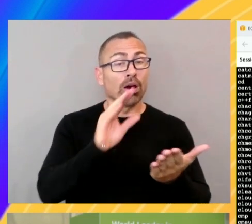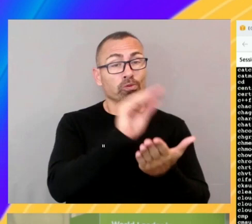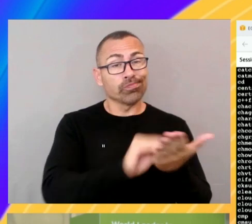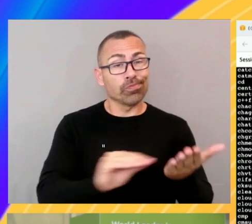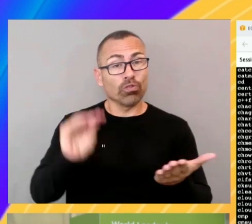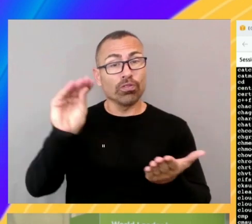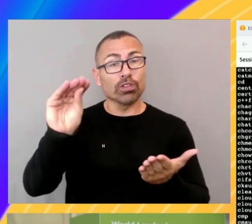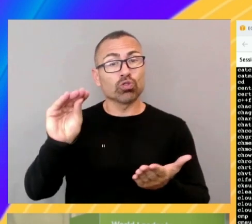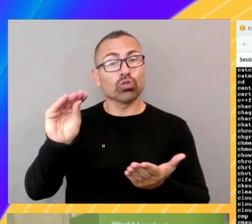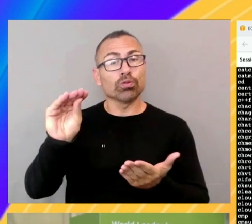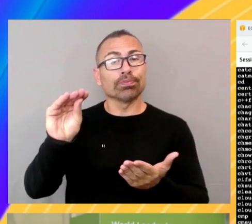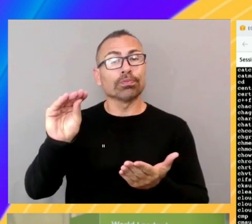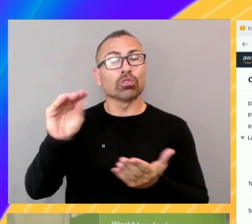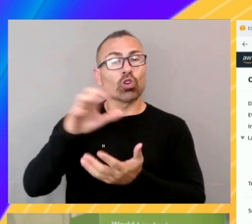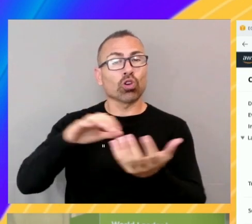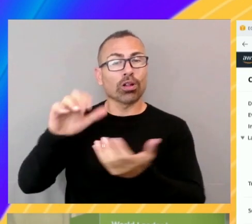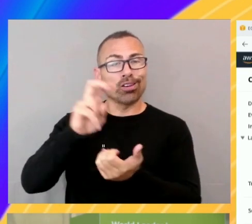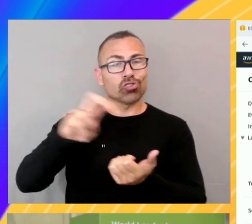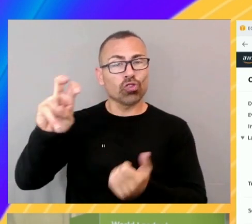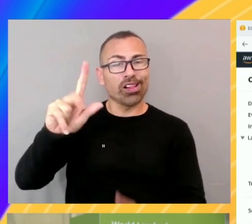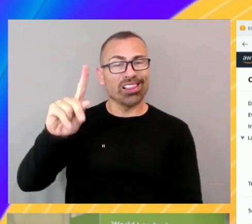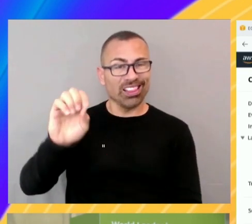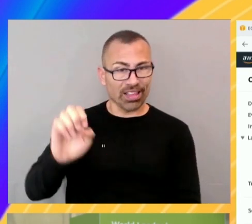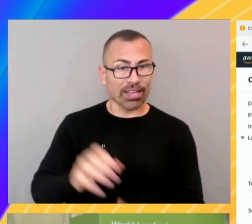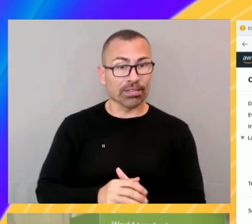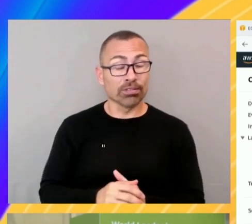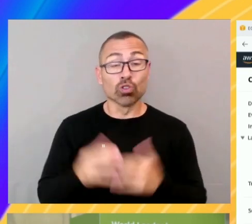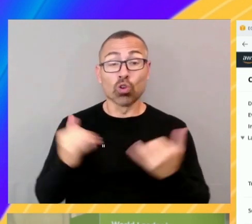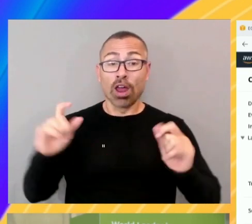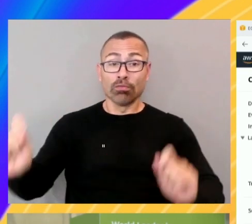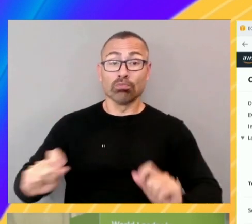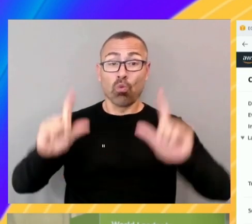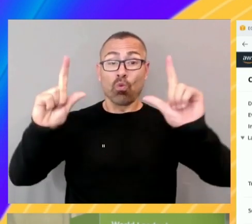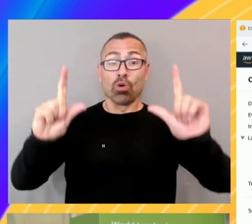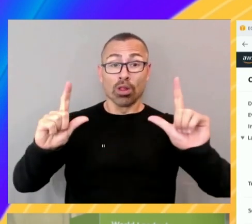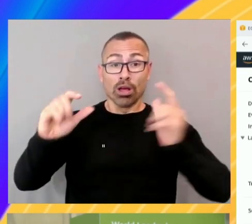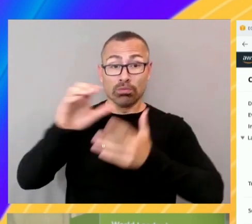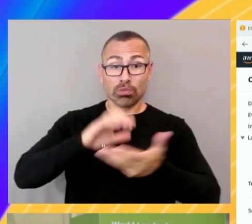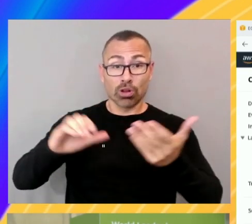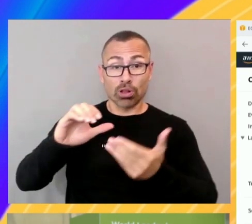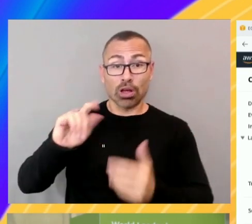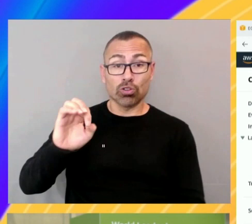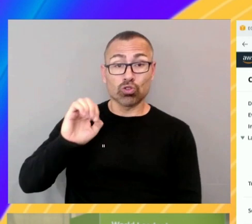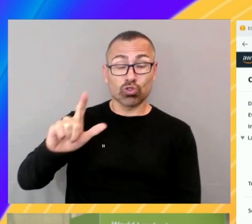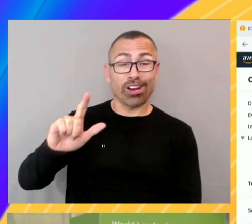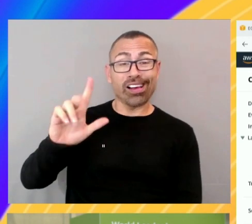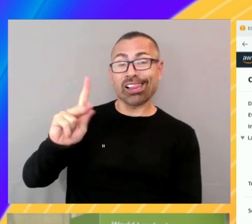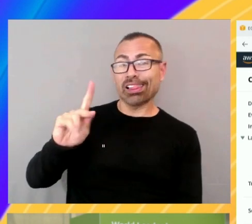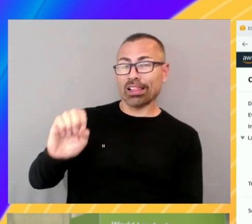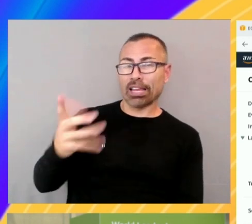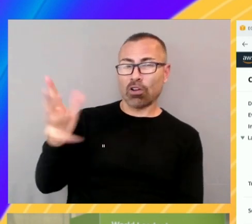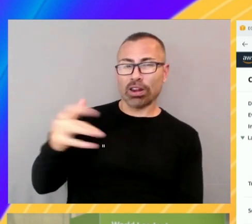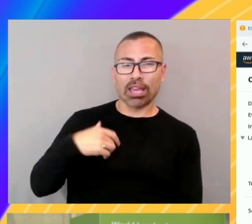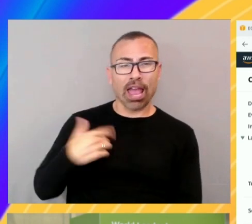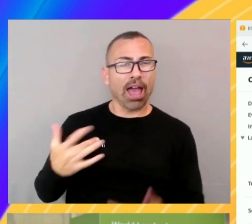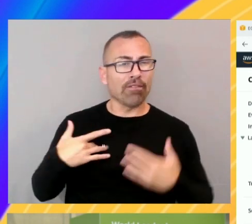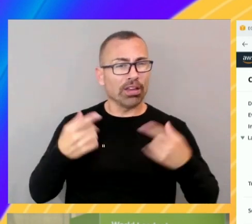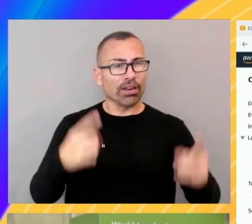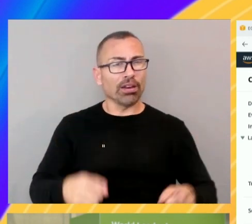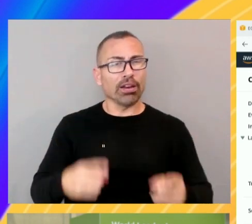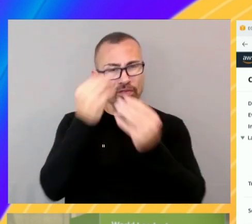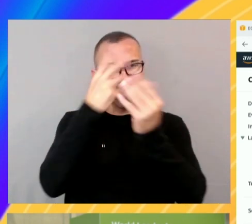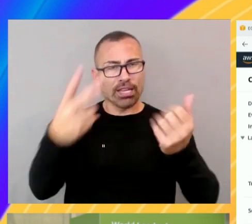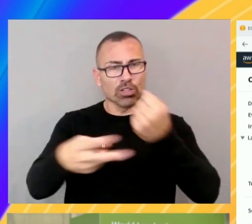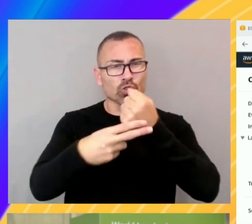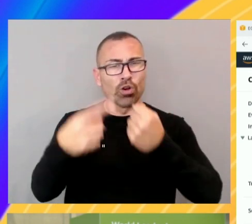Lake. So if I go to my CloudTrail Lake, I already have an event data store already defined to ingest non-AWS events already.